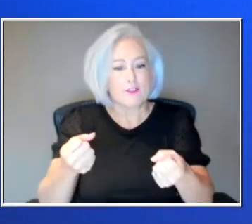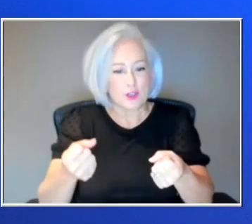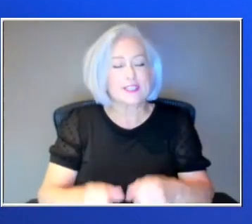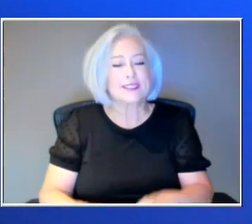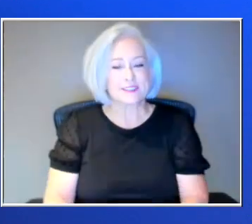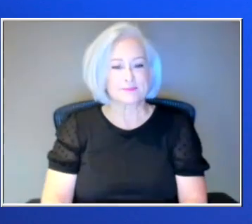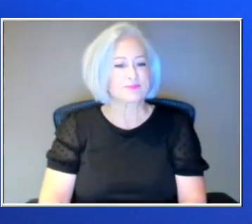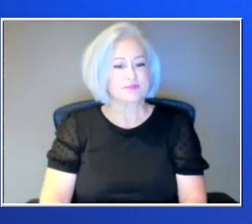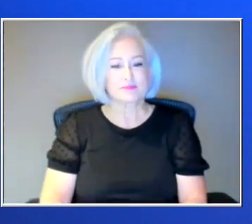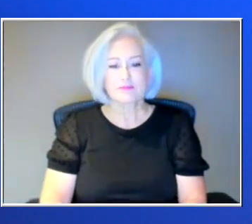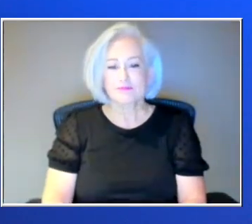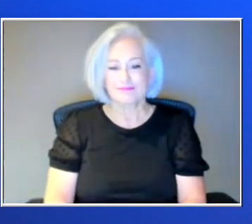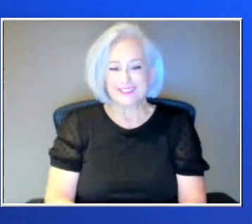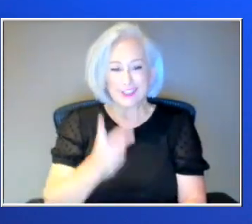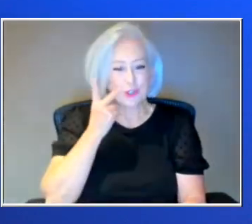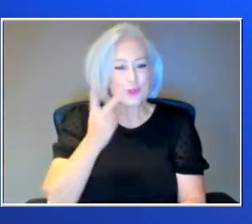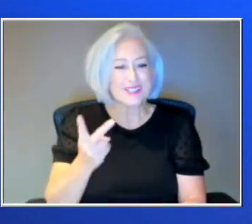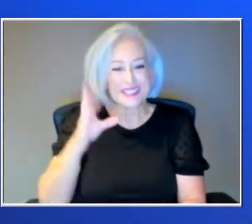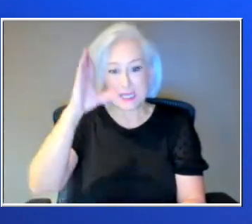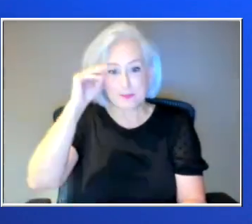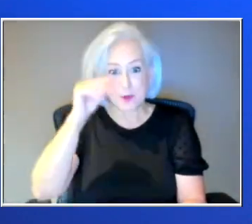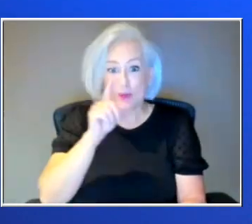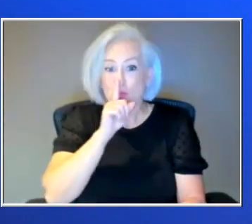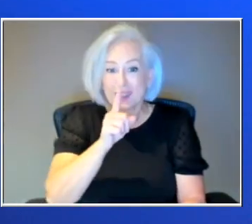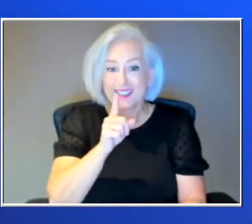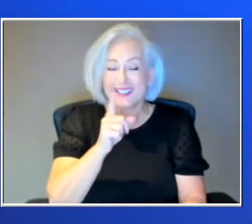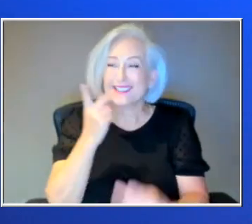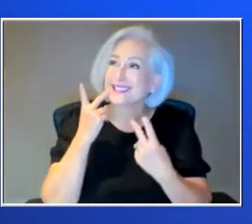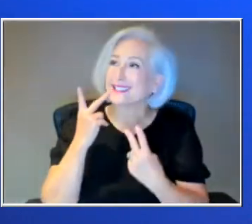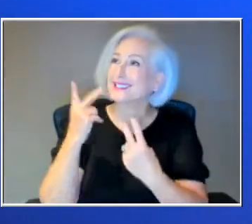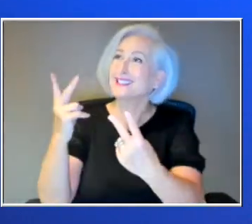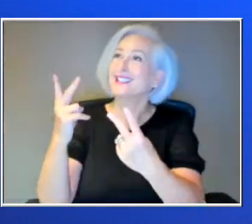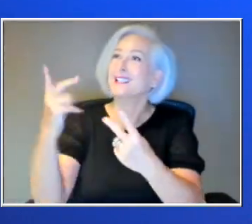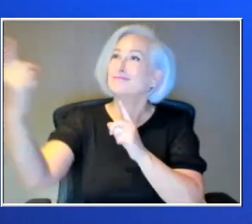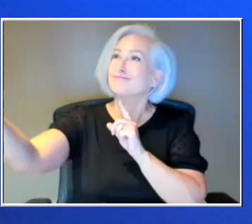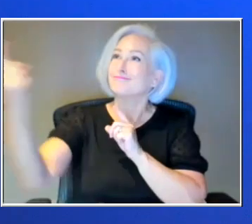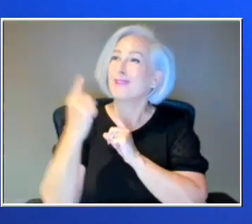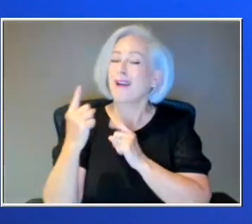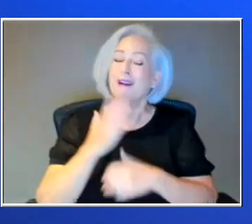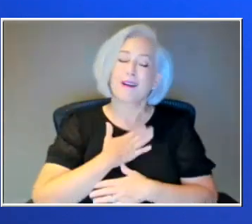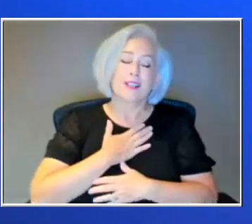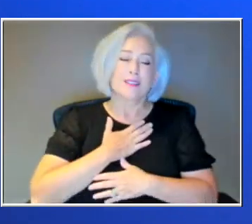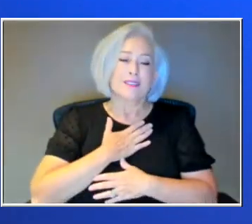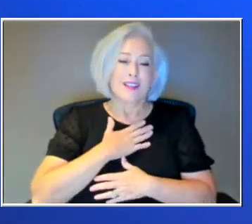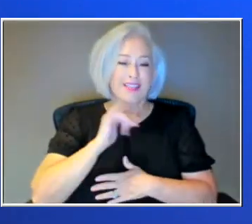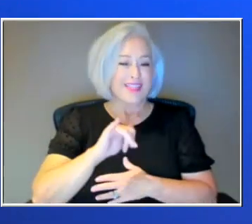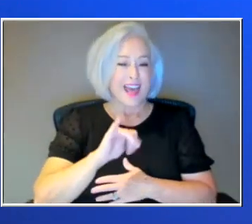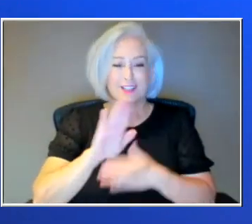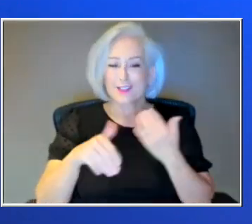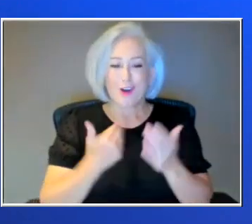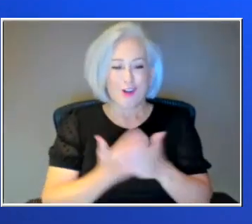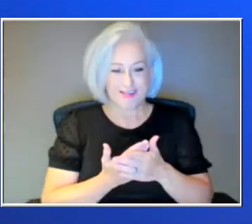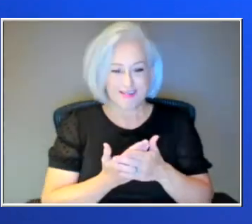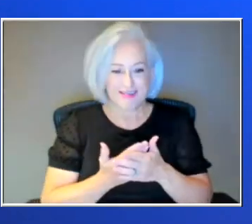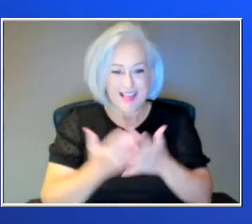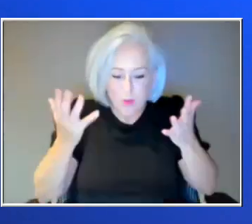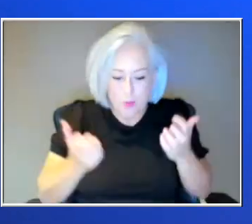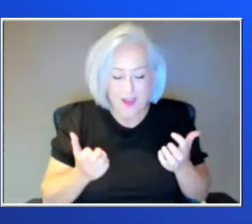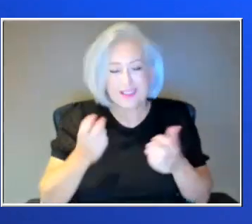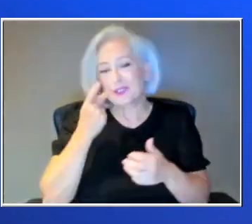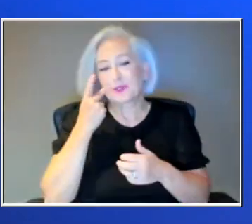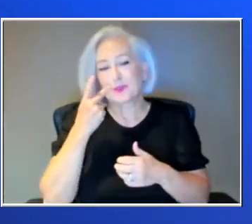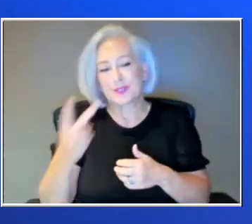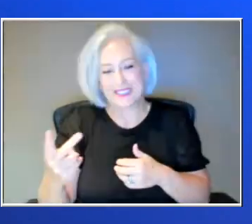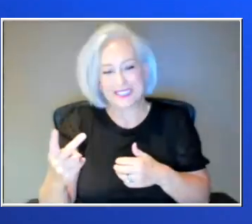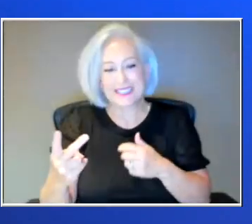Just seeing them. Just seeing them. That's really all that it was. I just wanted to see. I just